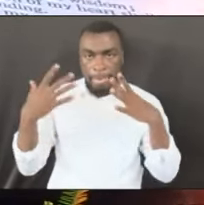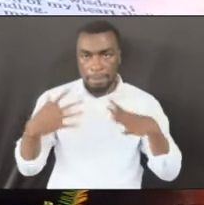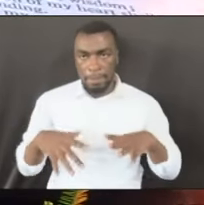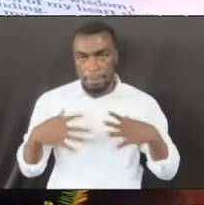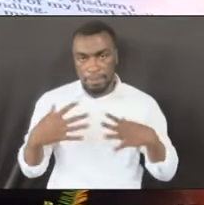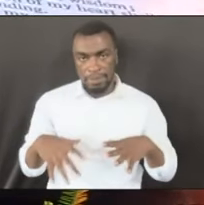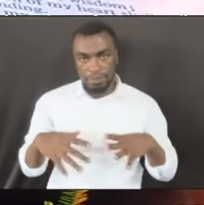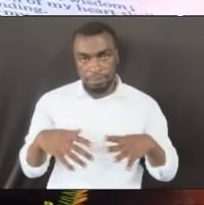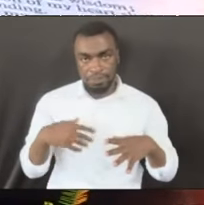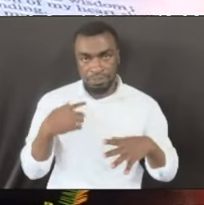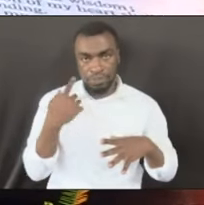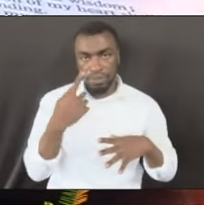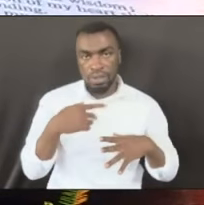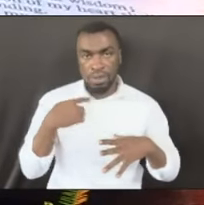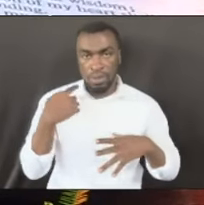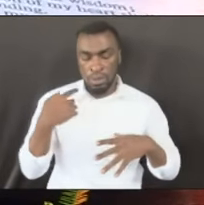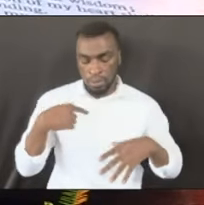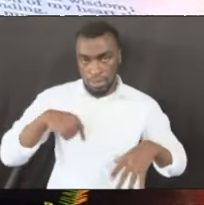wenye mavuno,